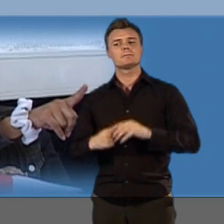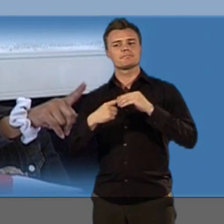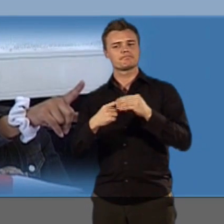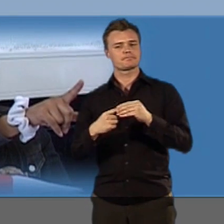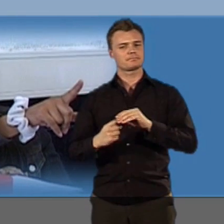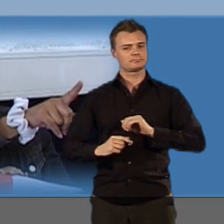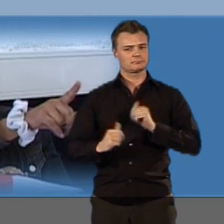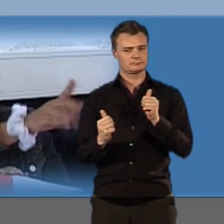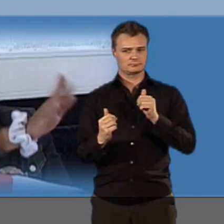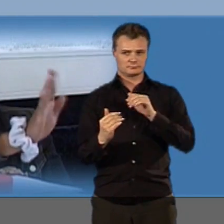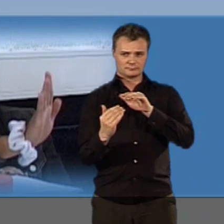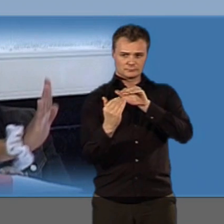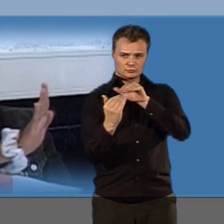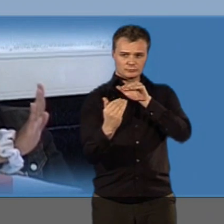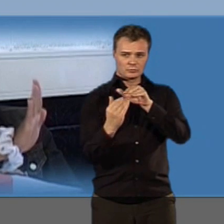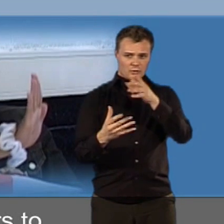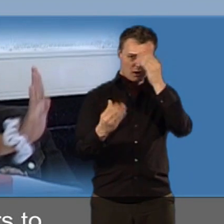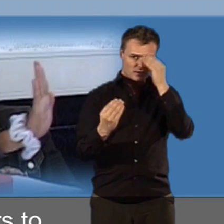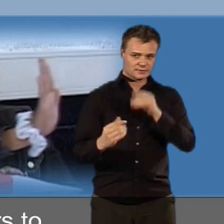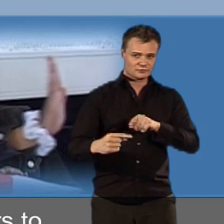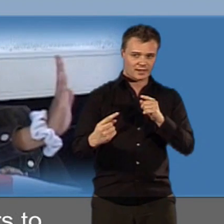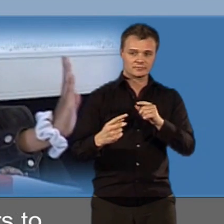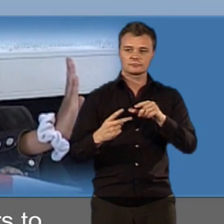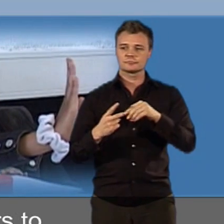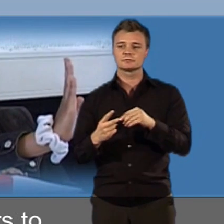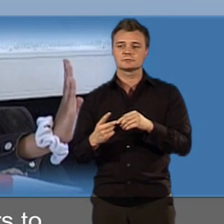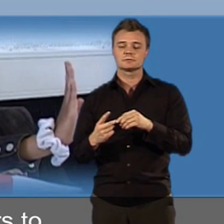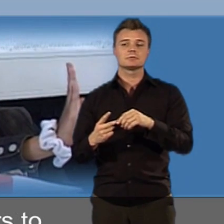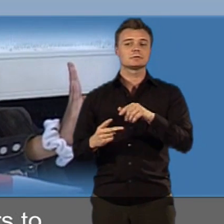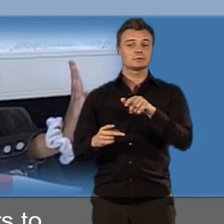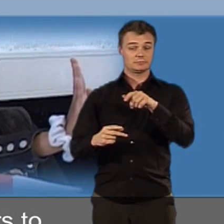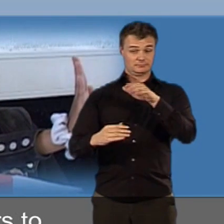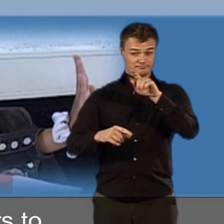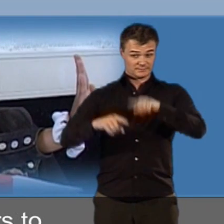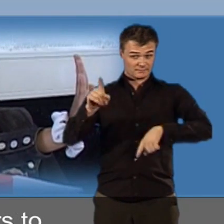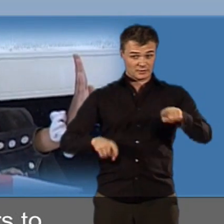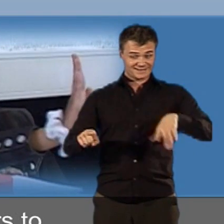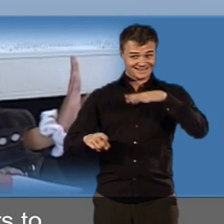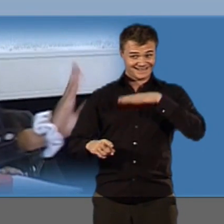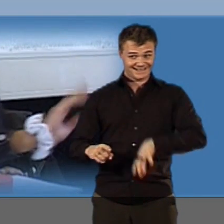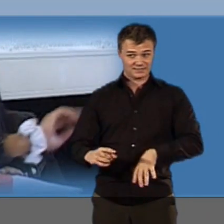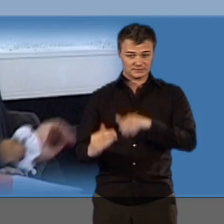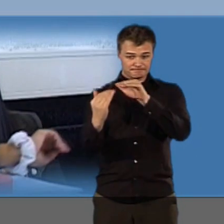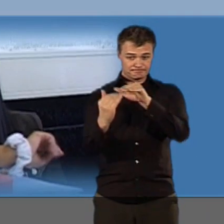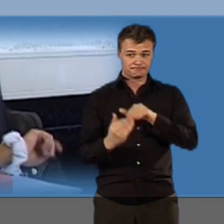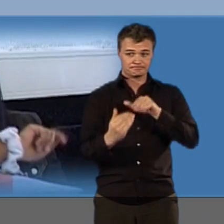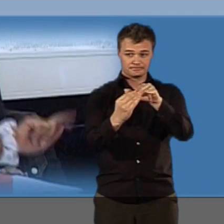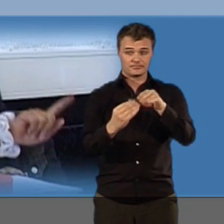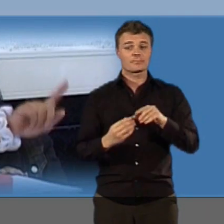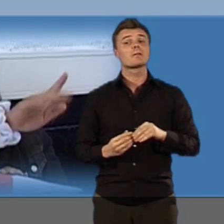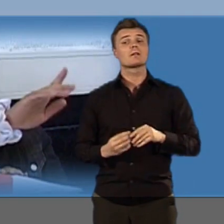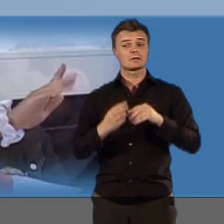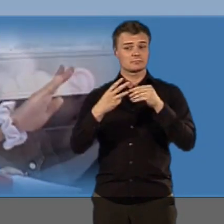responding to pupils' diverse learning needs, and overcoming potential barriers to learning and assessment for individuals and groups of